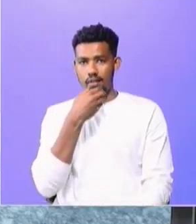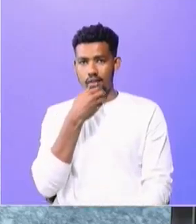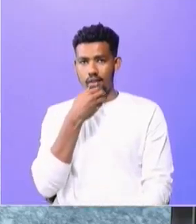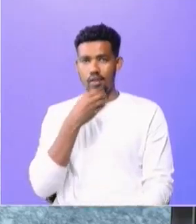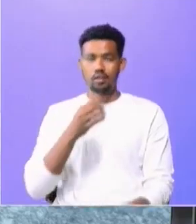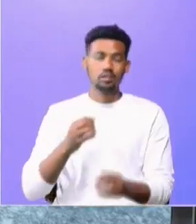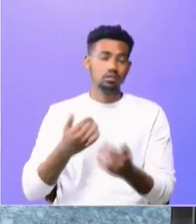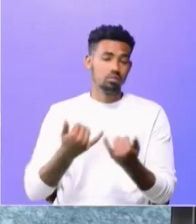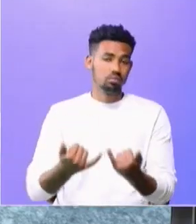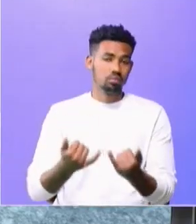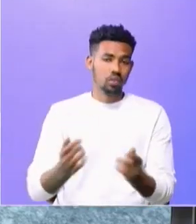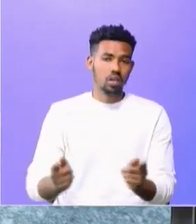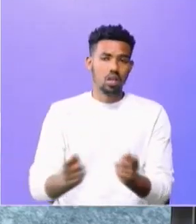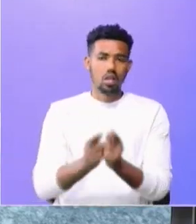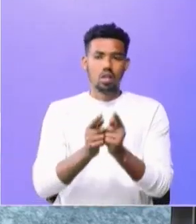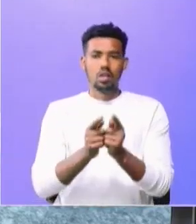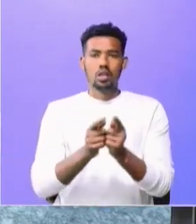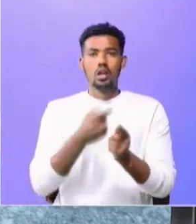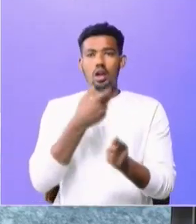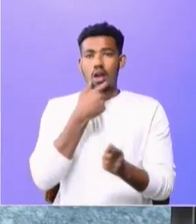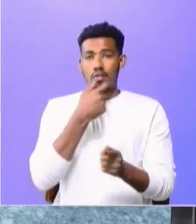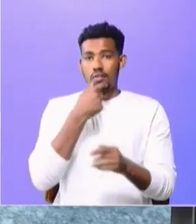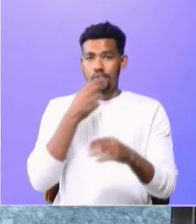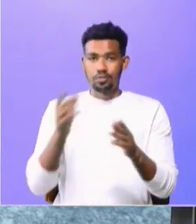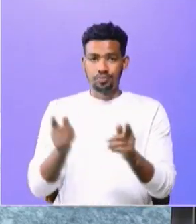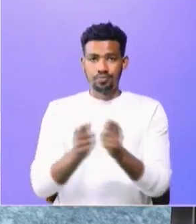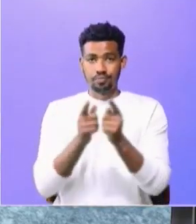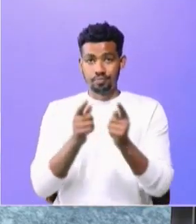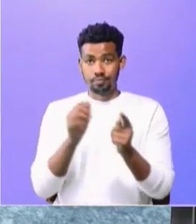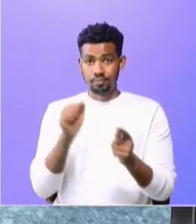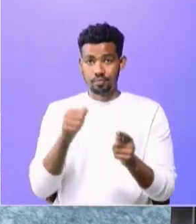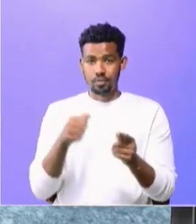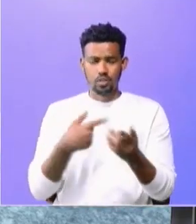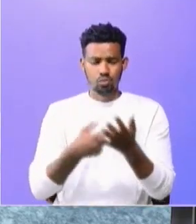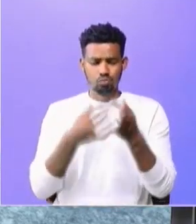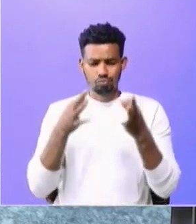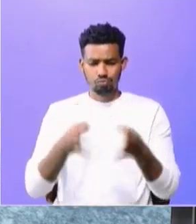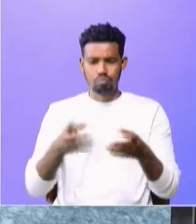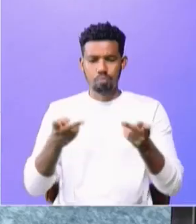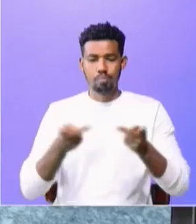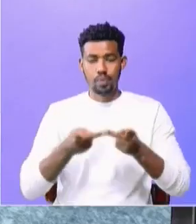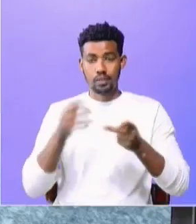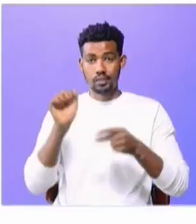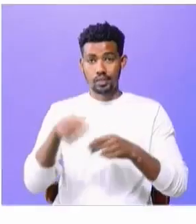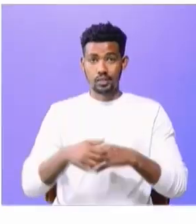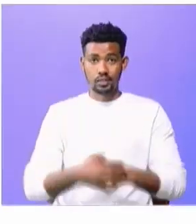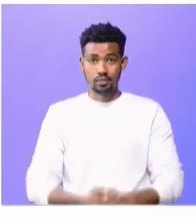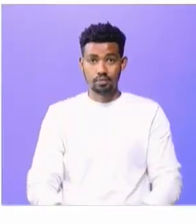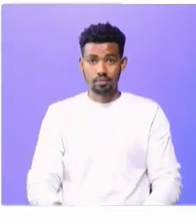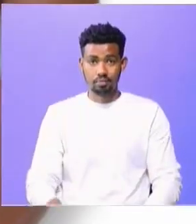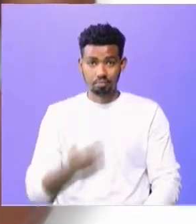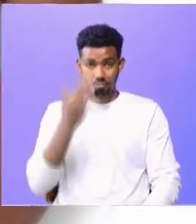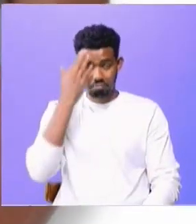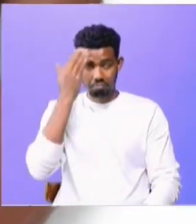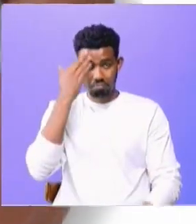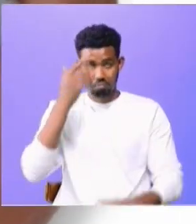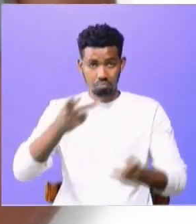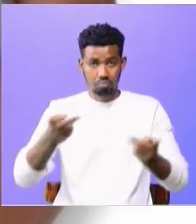Let us meet at London Cafe. It's a very specific place.